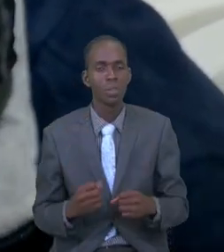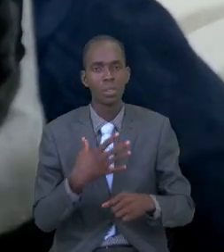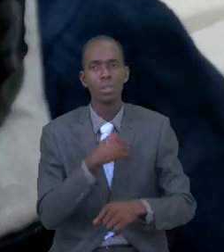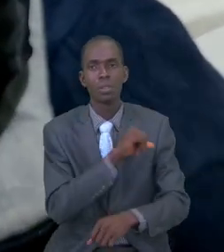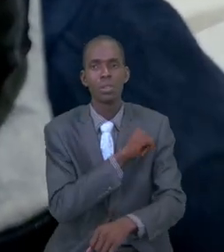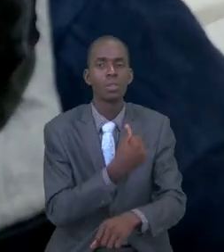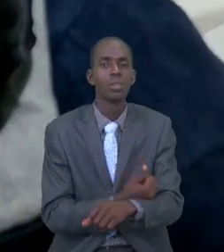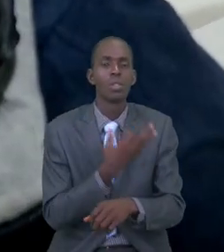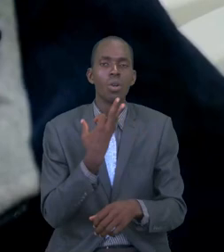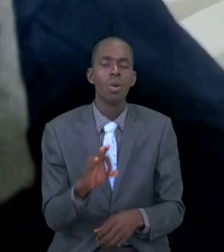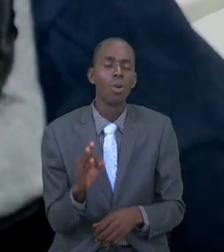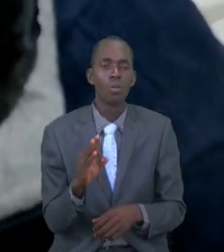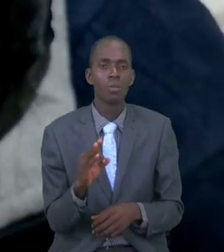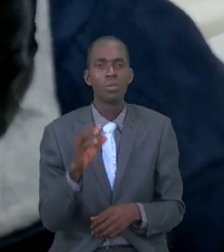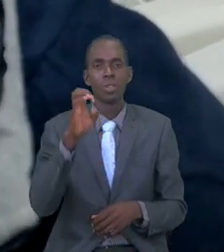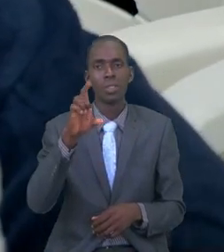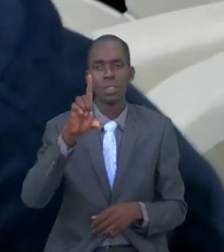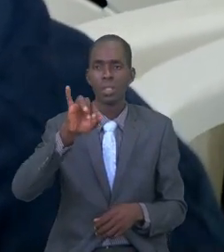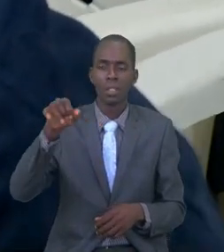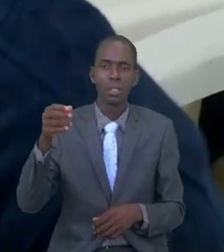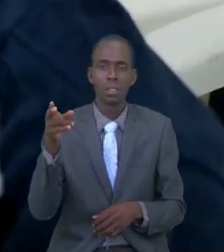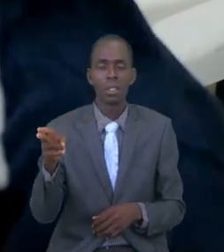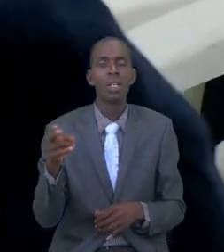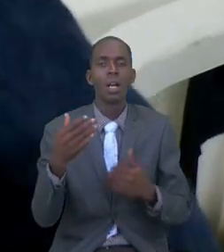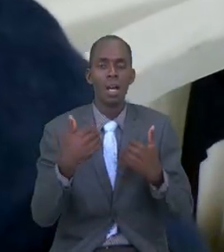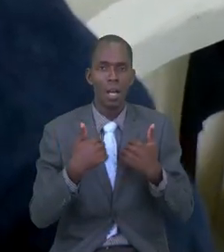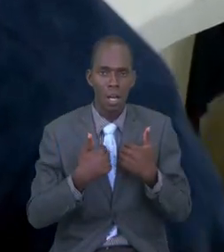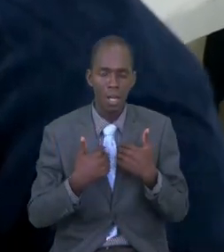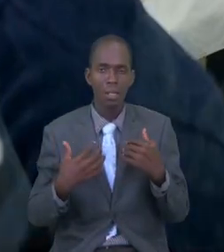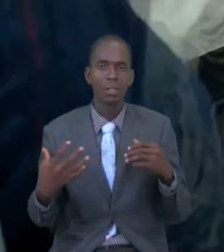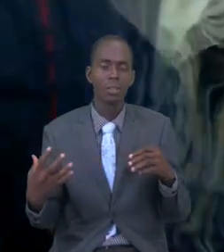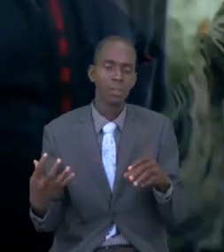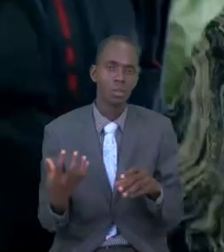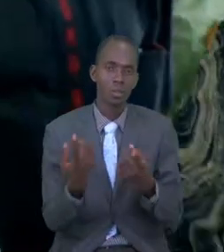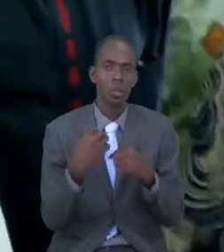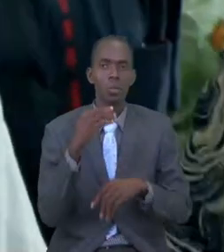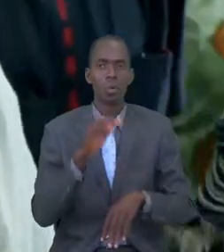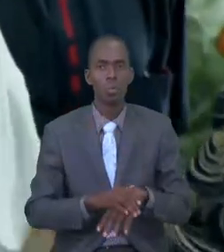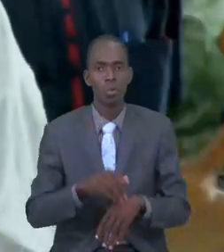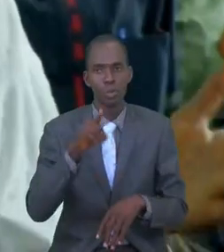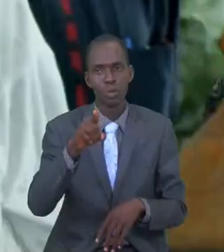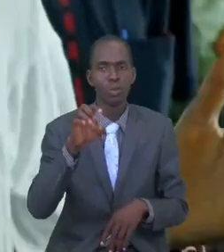of Elijah has come on Elisha.